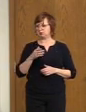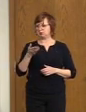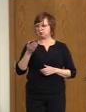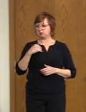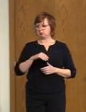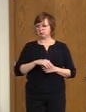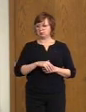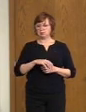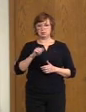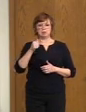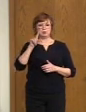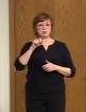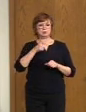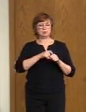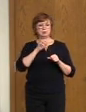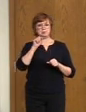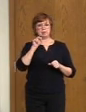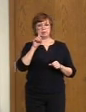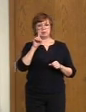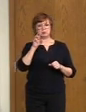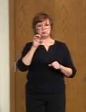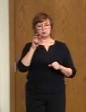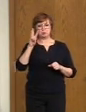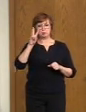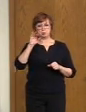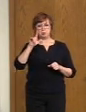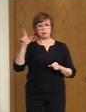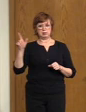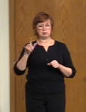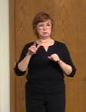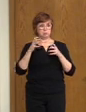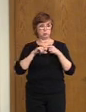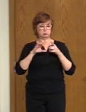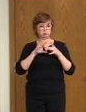logistics side, is there any comment from Andrew Will on the phone line?